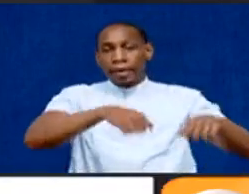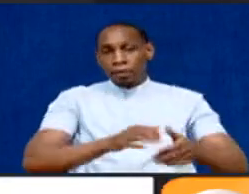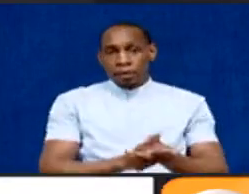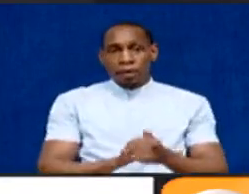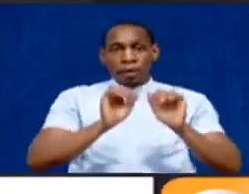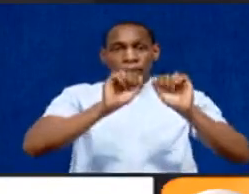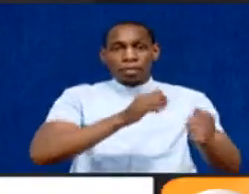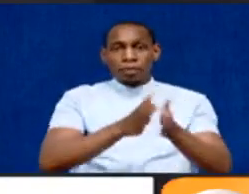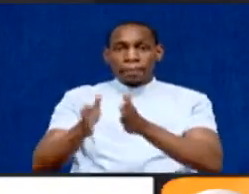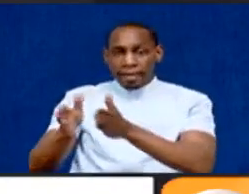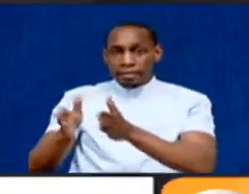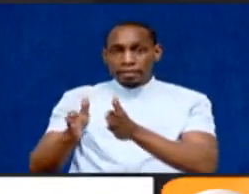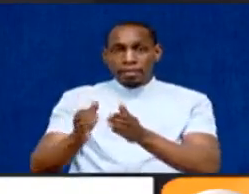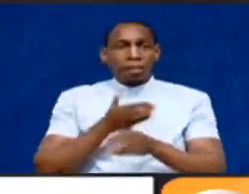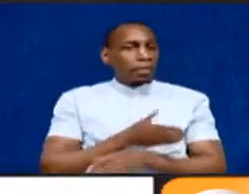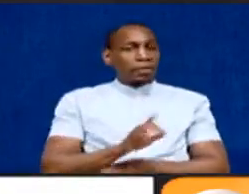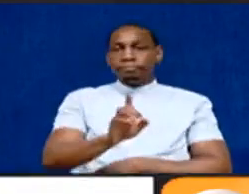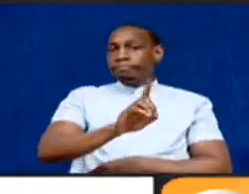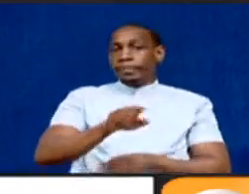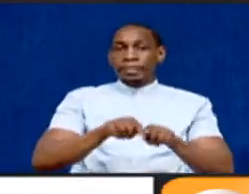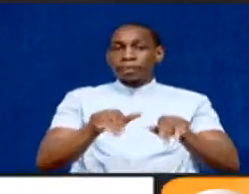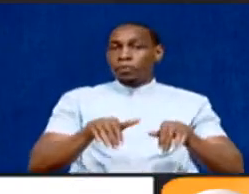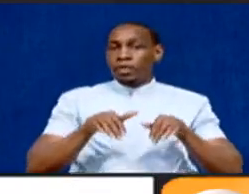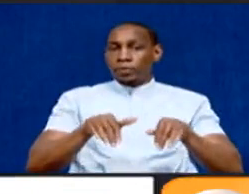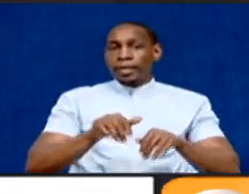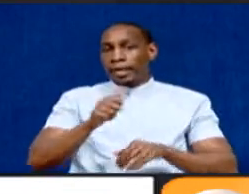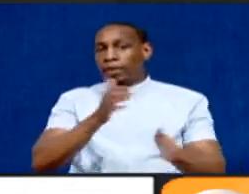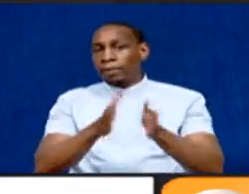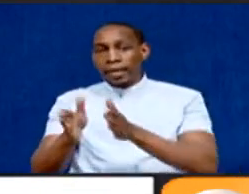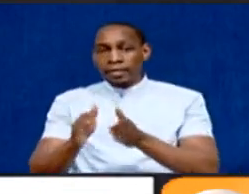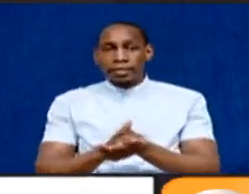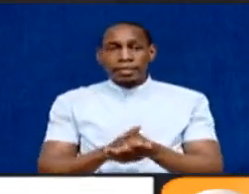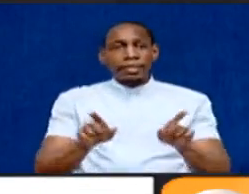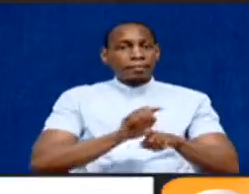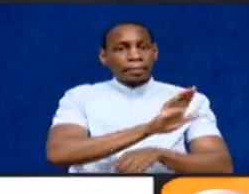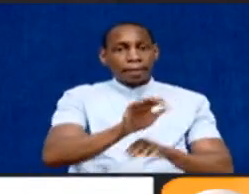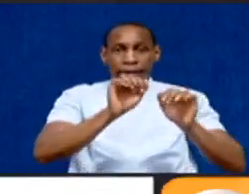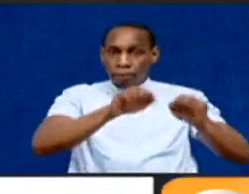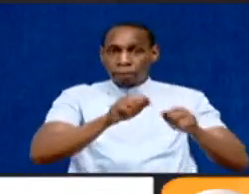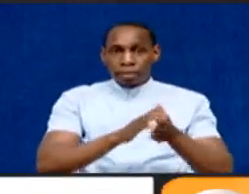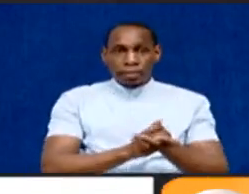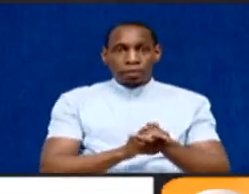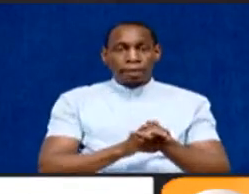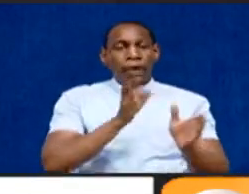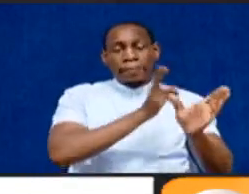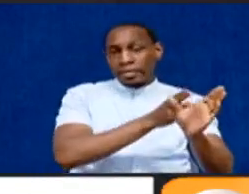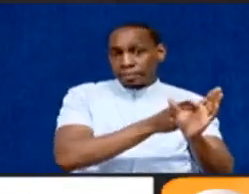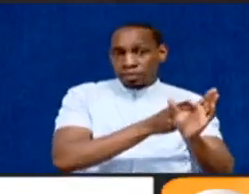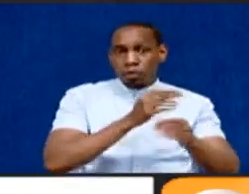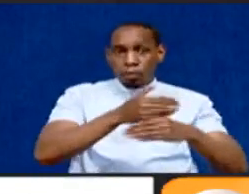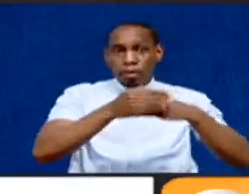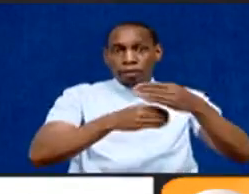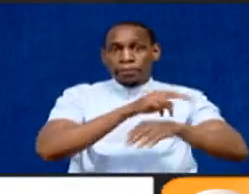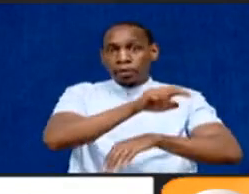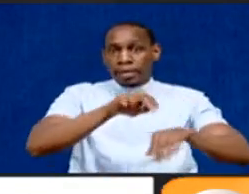they can plan for people and not sit back and wait to be planned for. You know, they can take part in